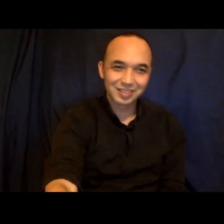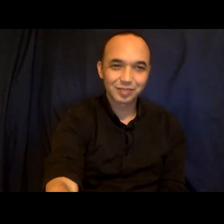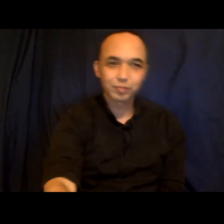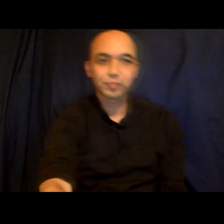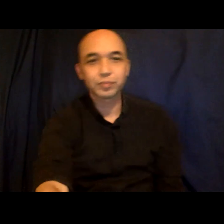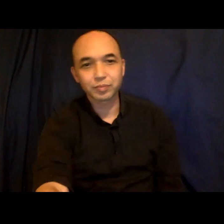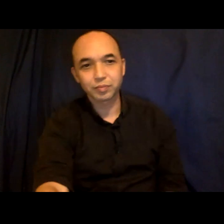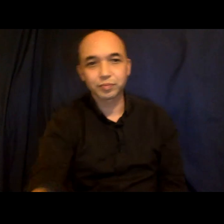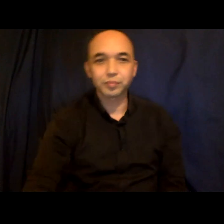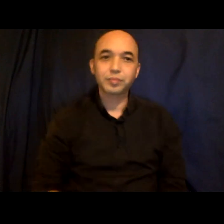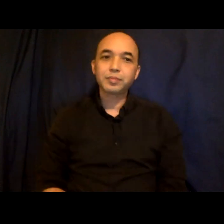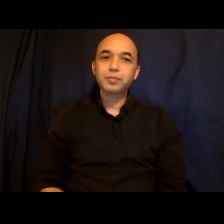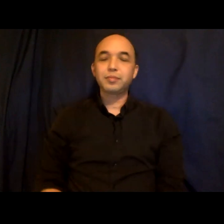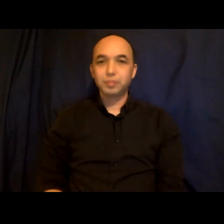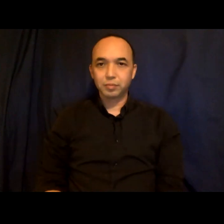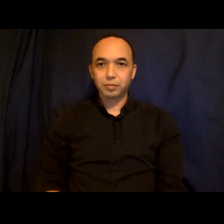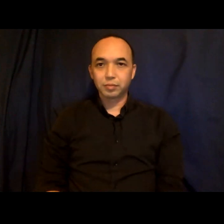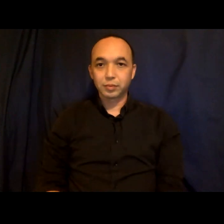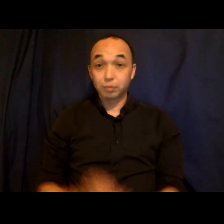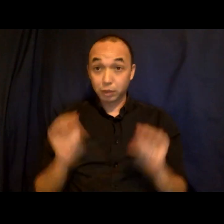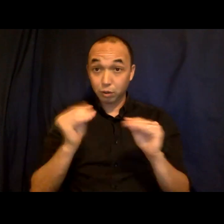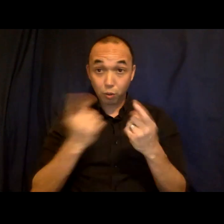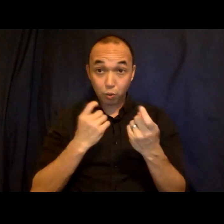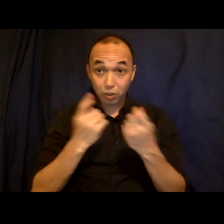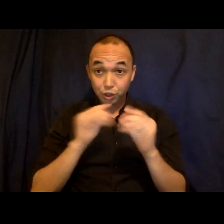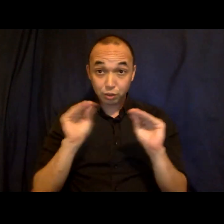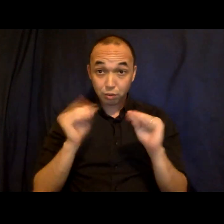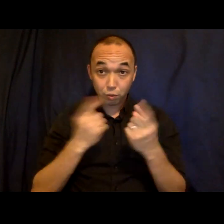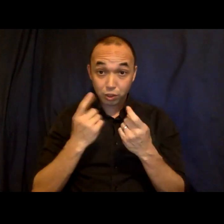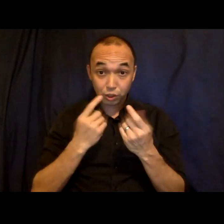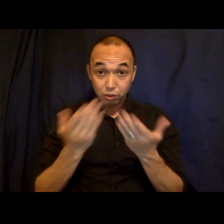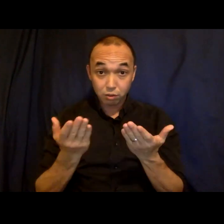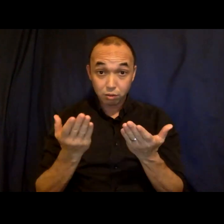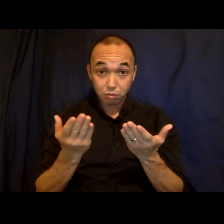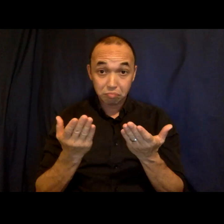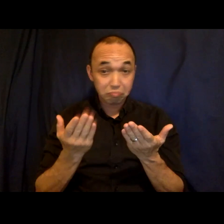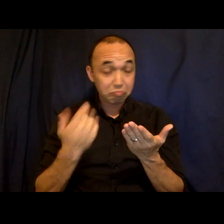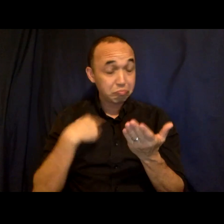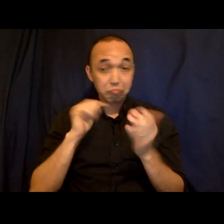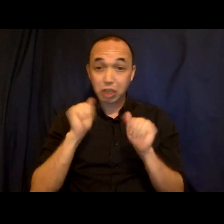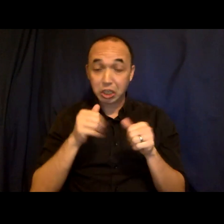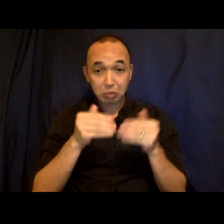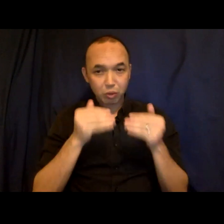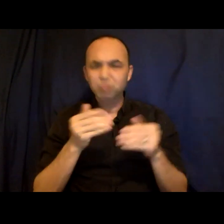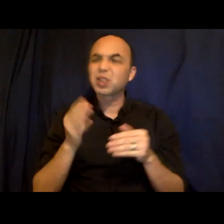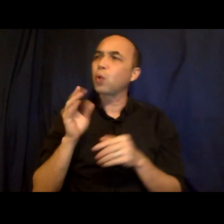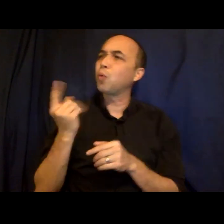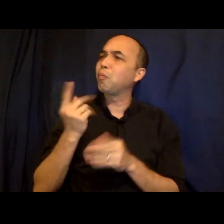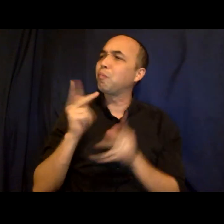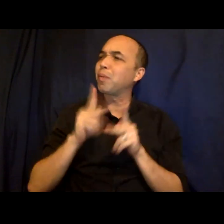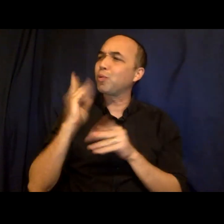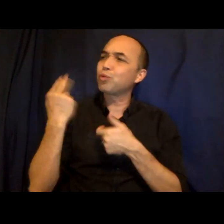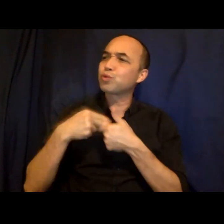Mm-hmm. No questions? No one's got a question? That's fine. I can keep cutting. We're bringing people in now.